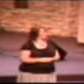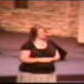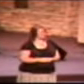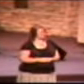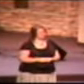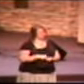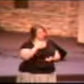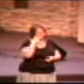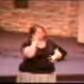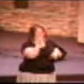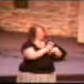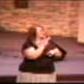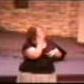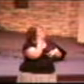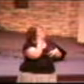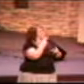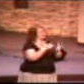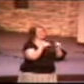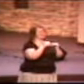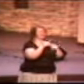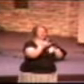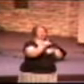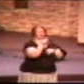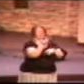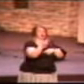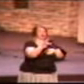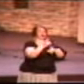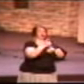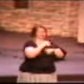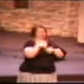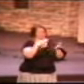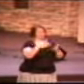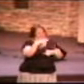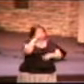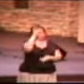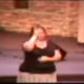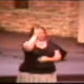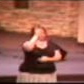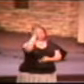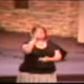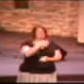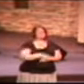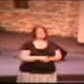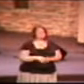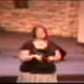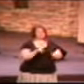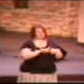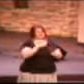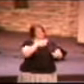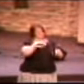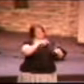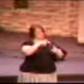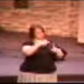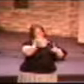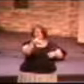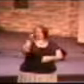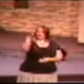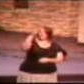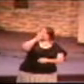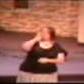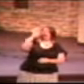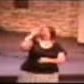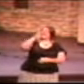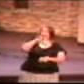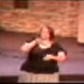It's tough to look at when it's 104 degrees here in Dallas. But my perspective of God and the majesty